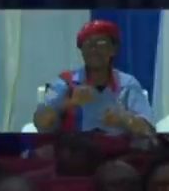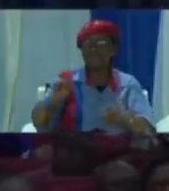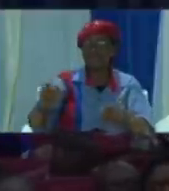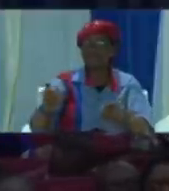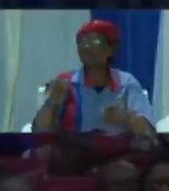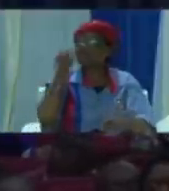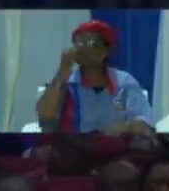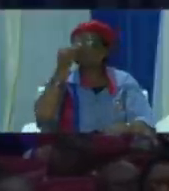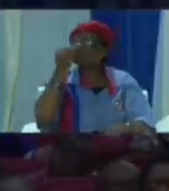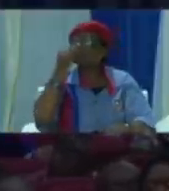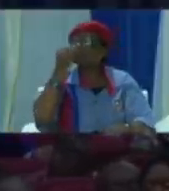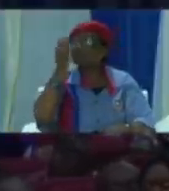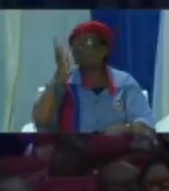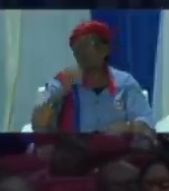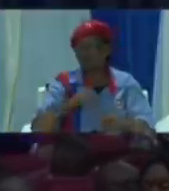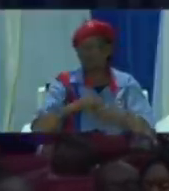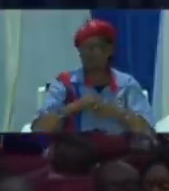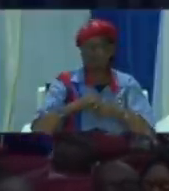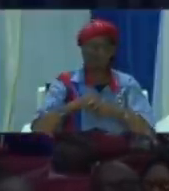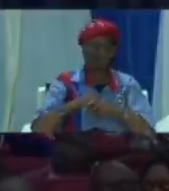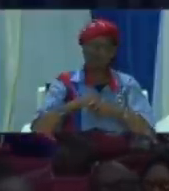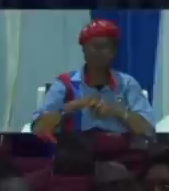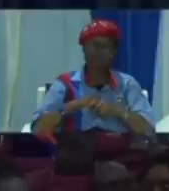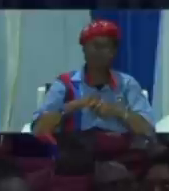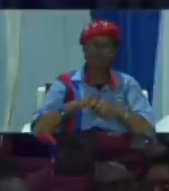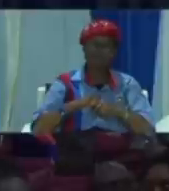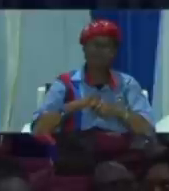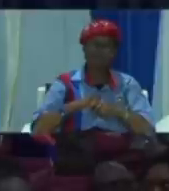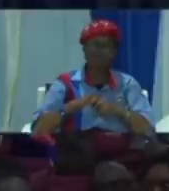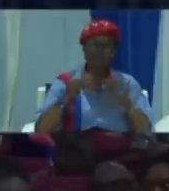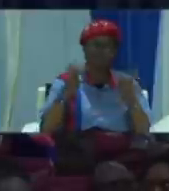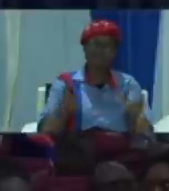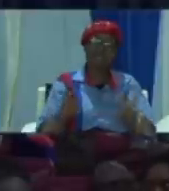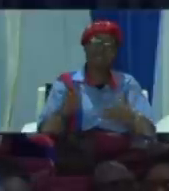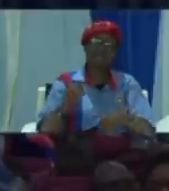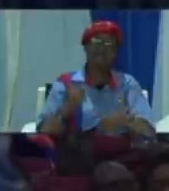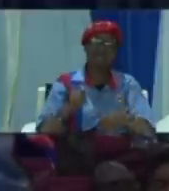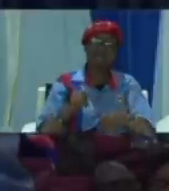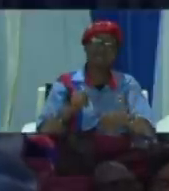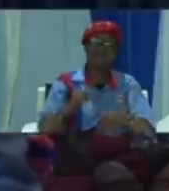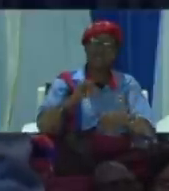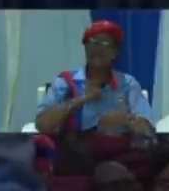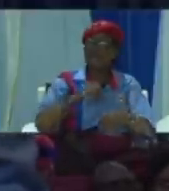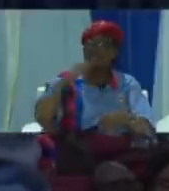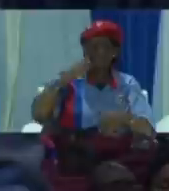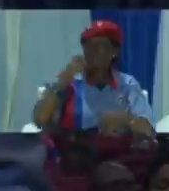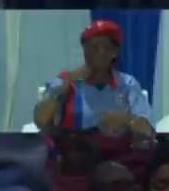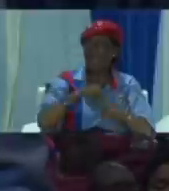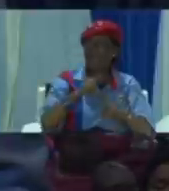For a jacon, I bet. No, I spoke about him yesterday.